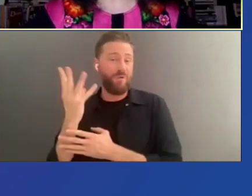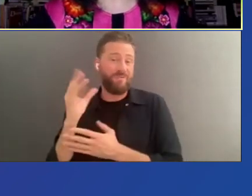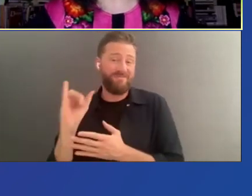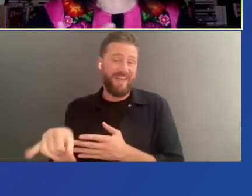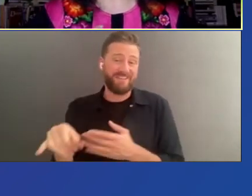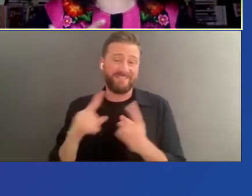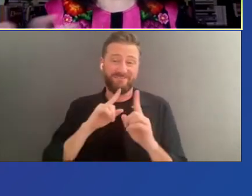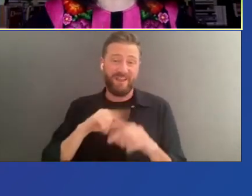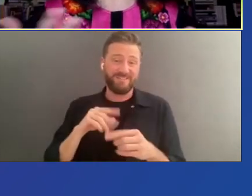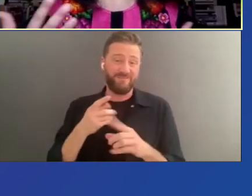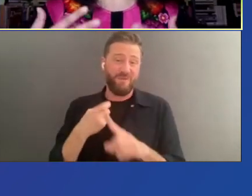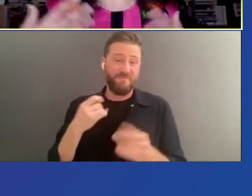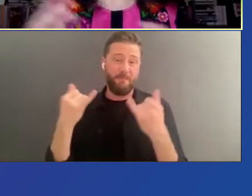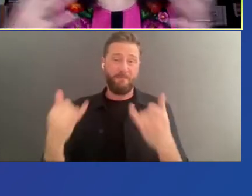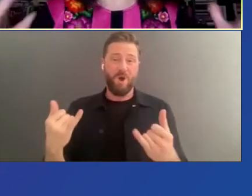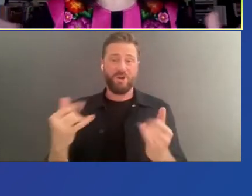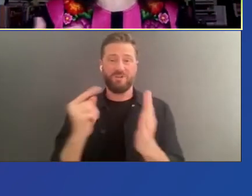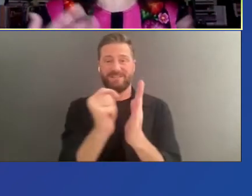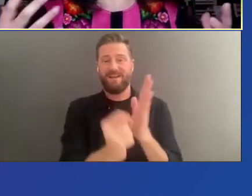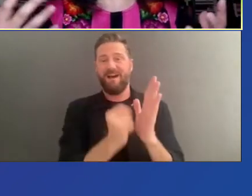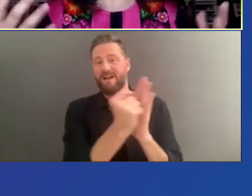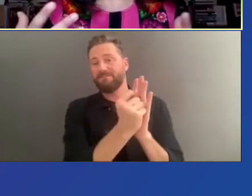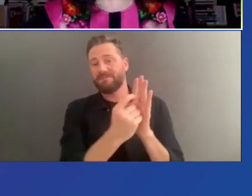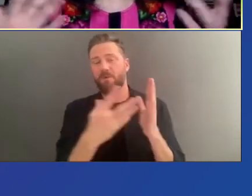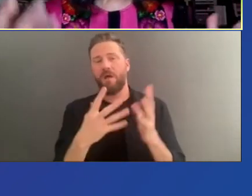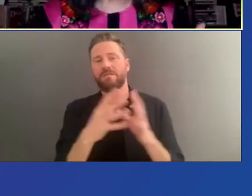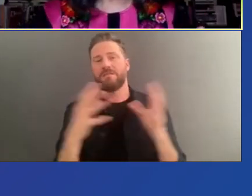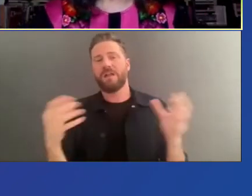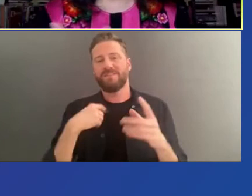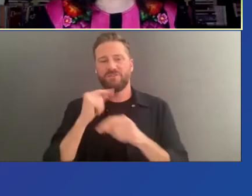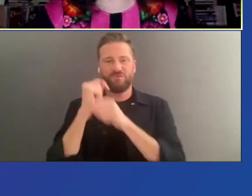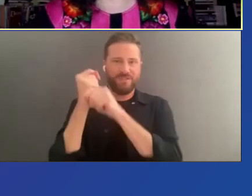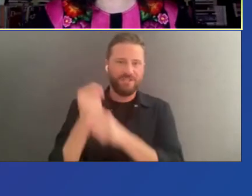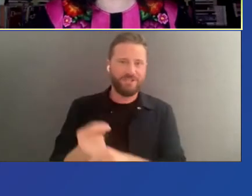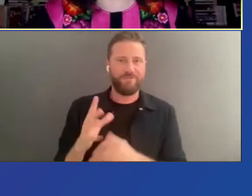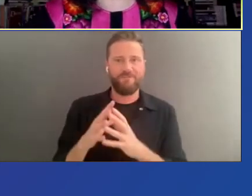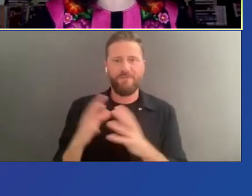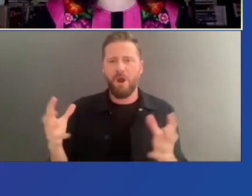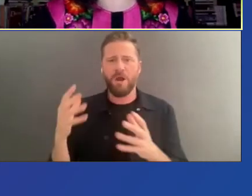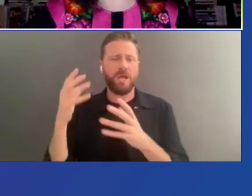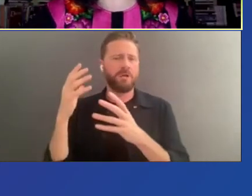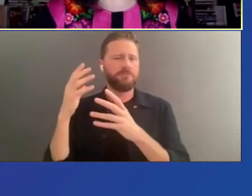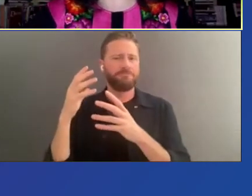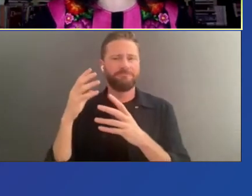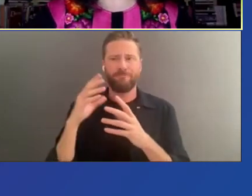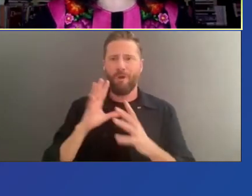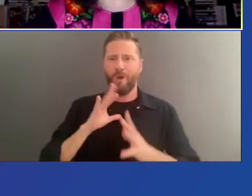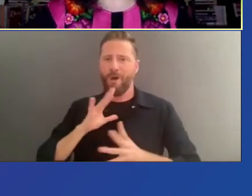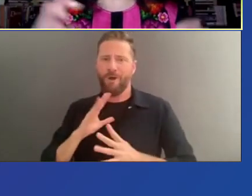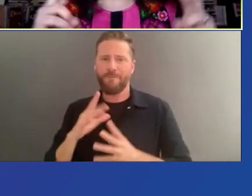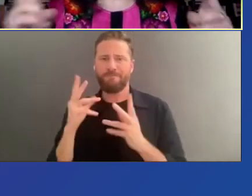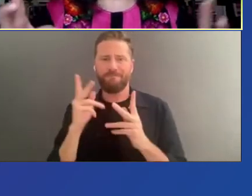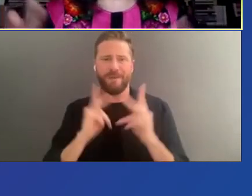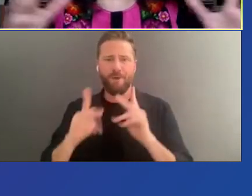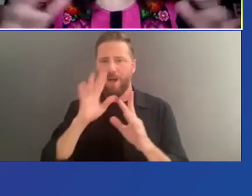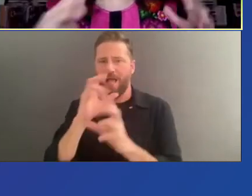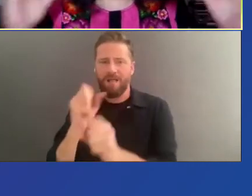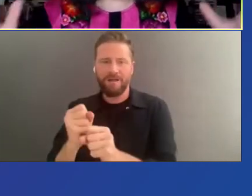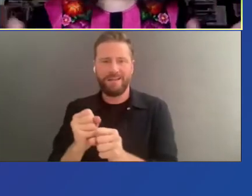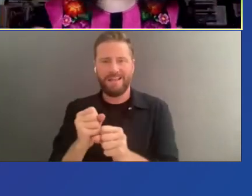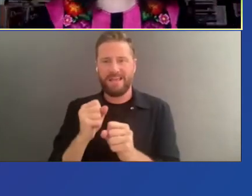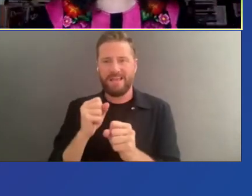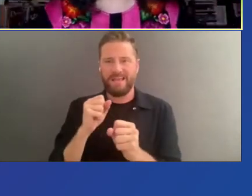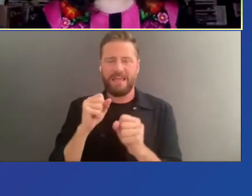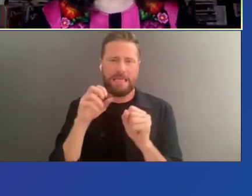times. So that's why I think a lot of these traditions are so attractive to a lot of people in so-called